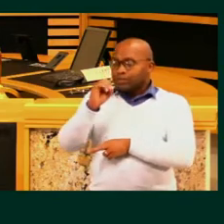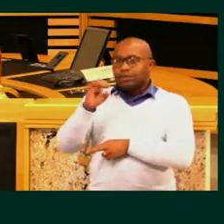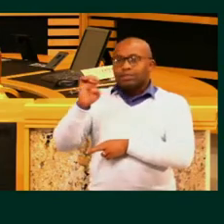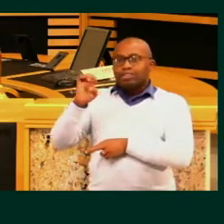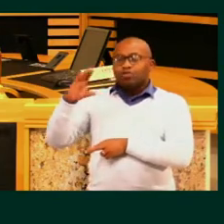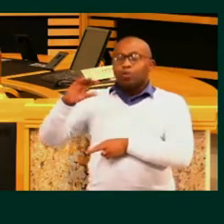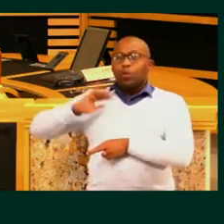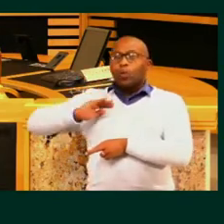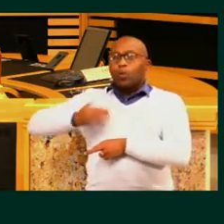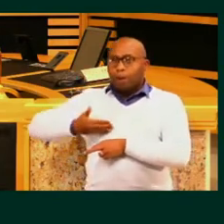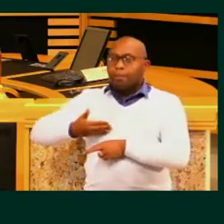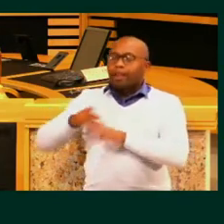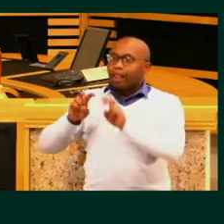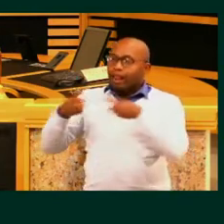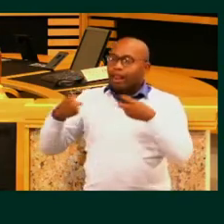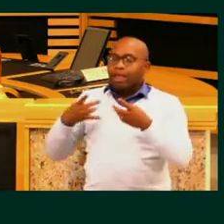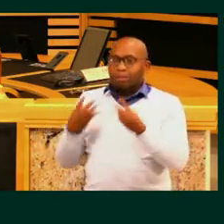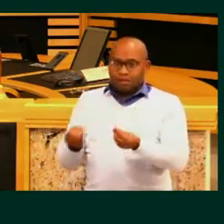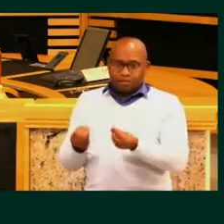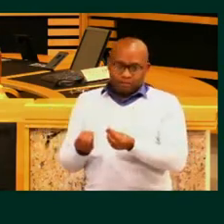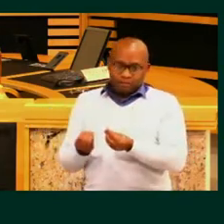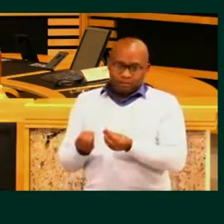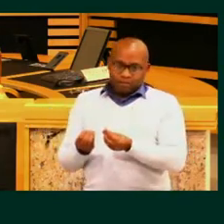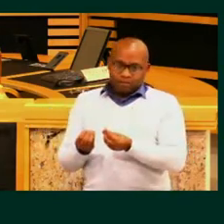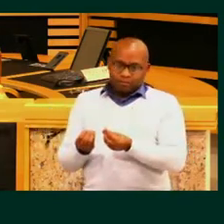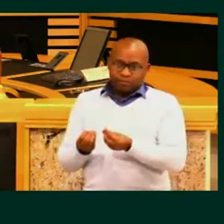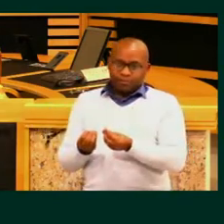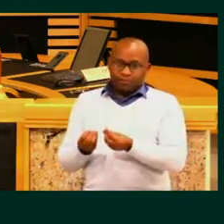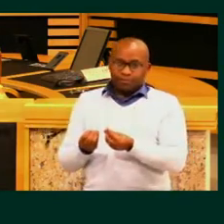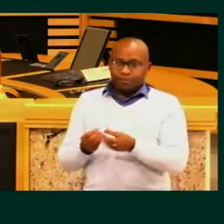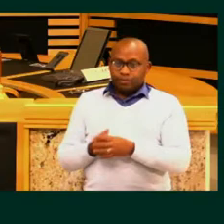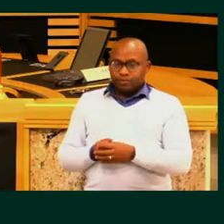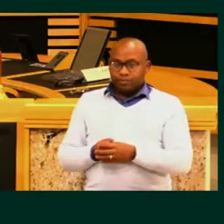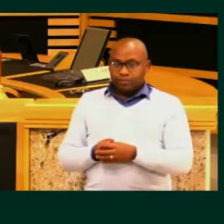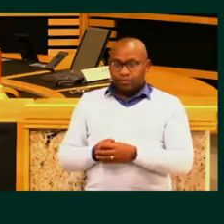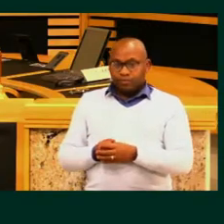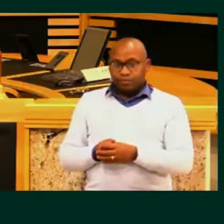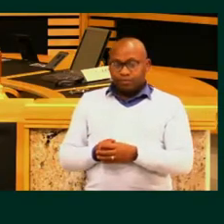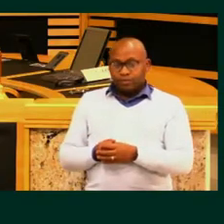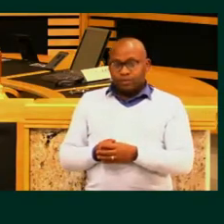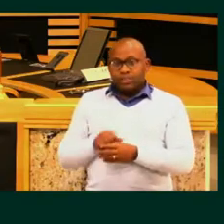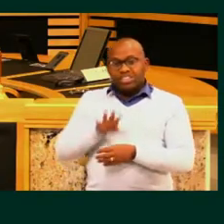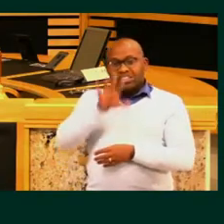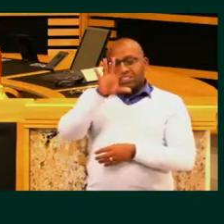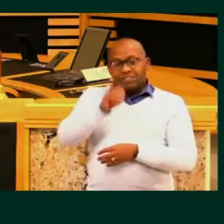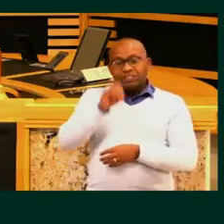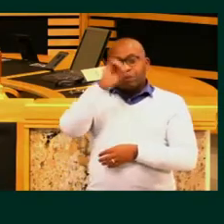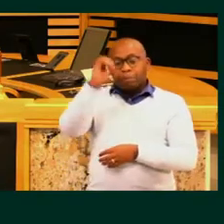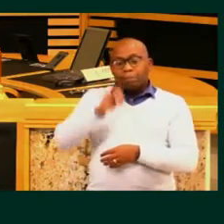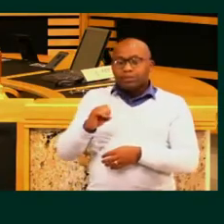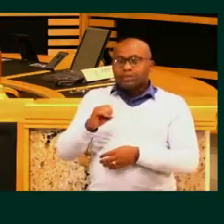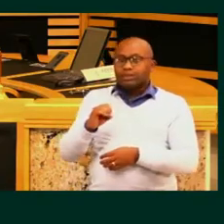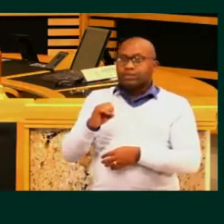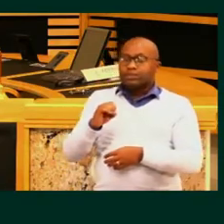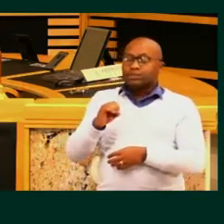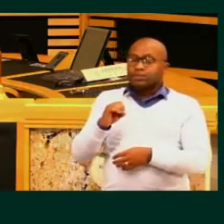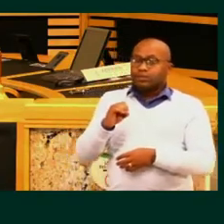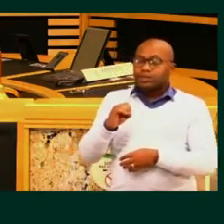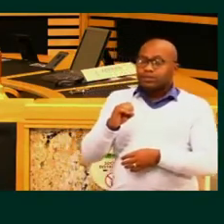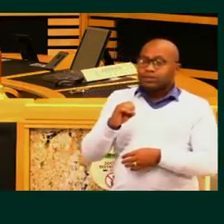were raped one in two women at least at the age of reaching 15 has been affected by